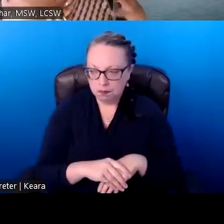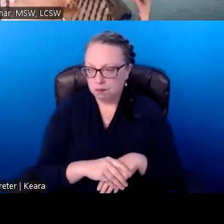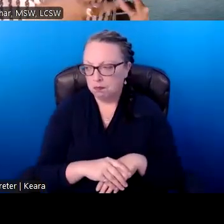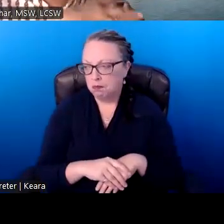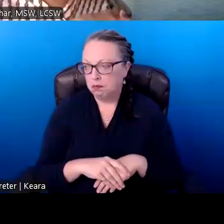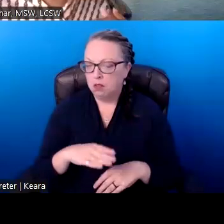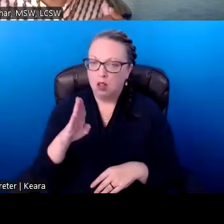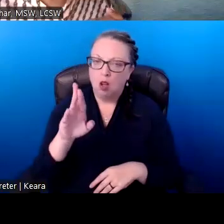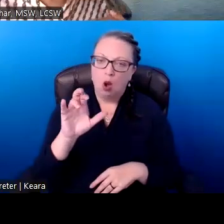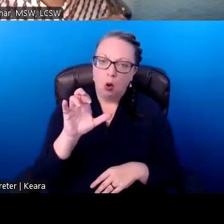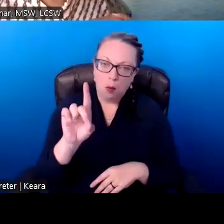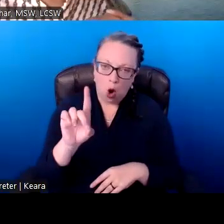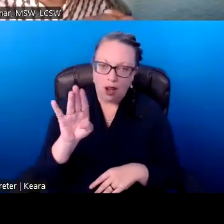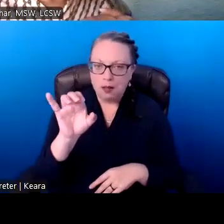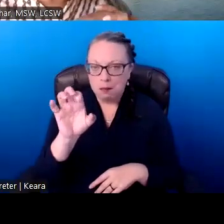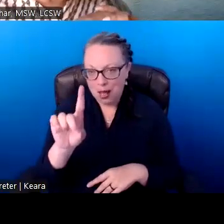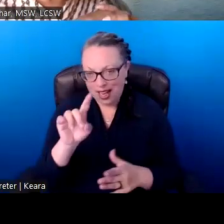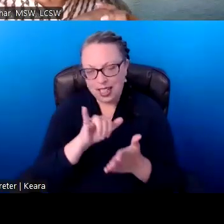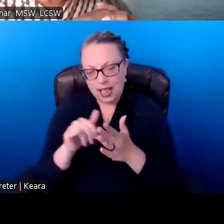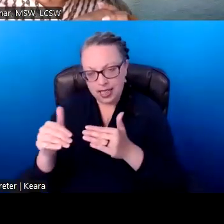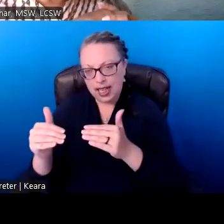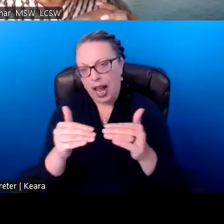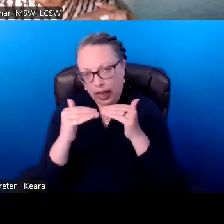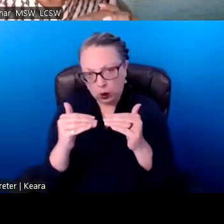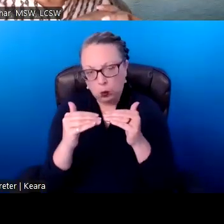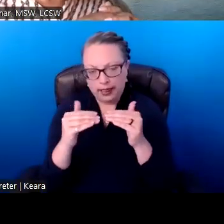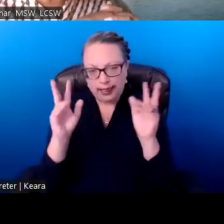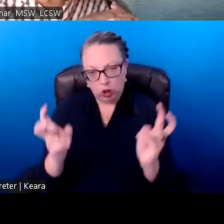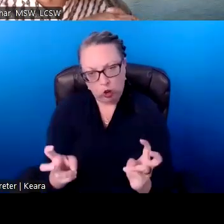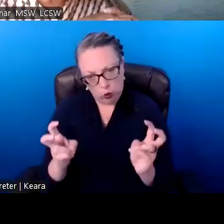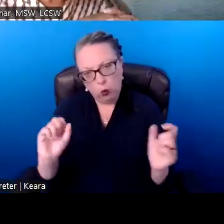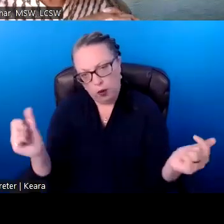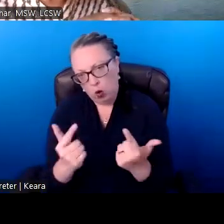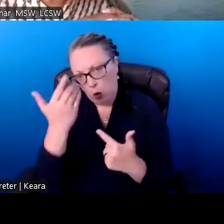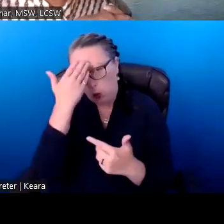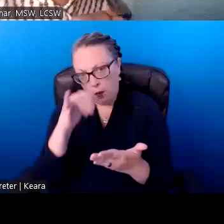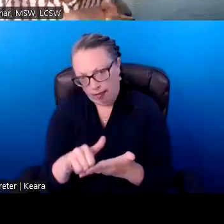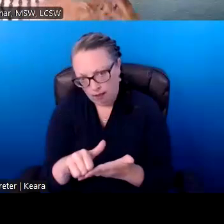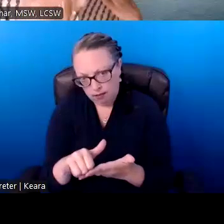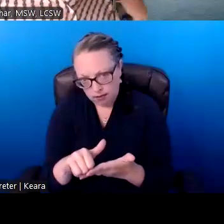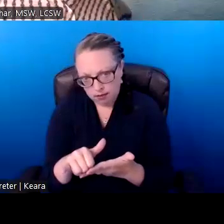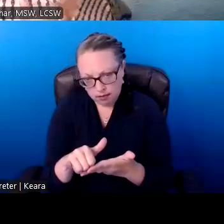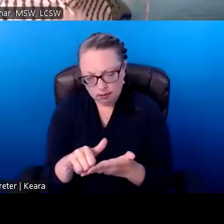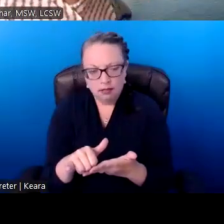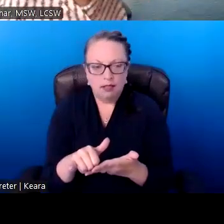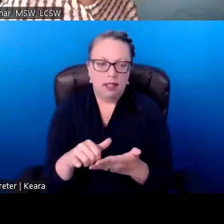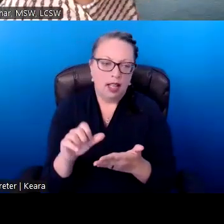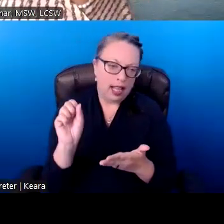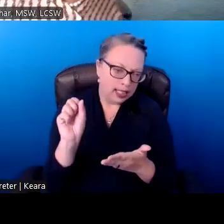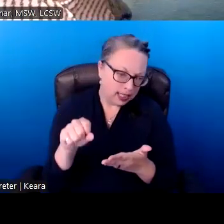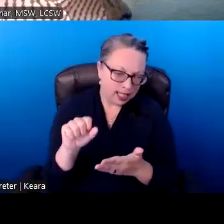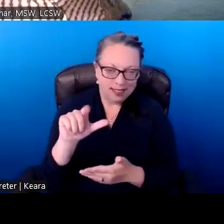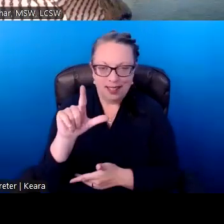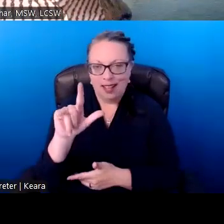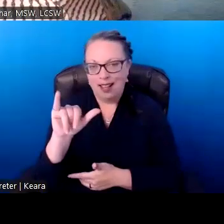broadband is an equity issue, which we are all dealing with in some way or the other. And that, yes, digital literacy is